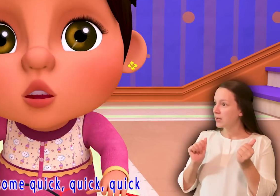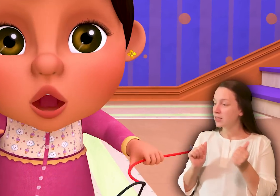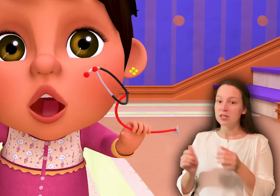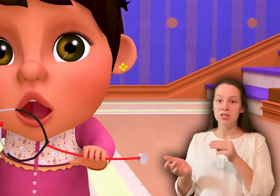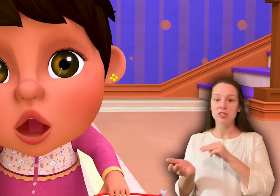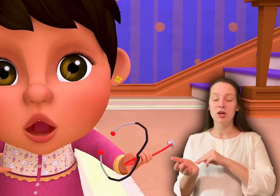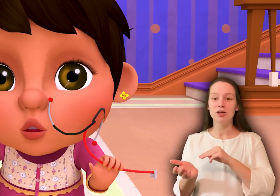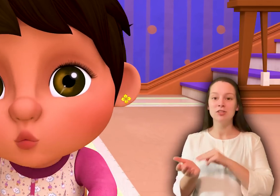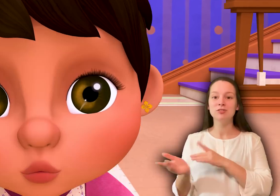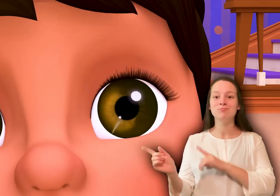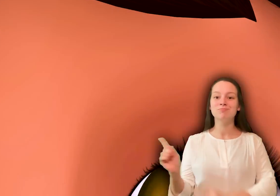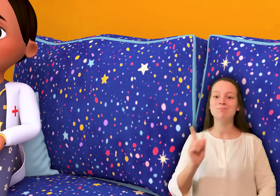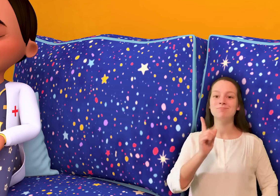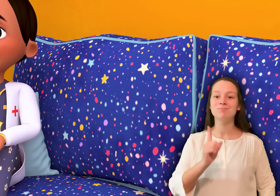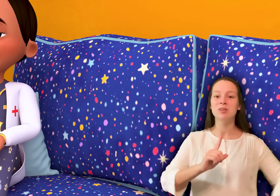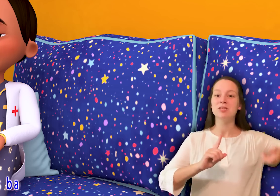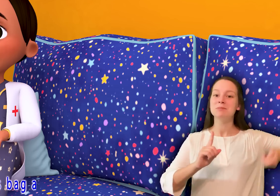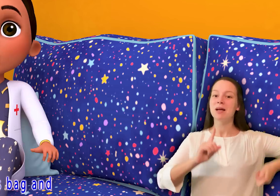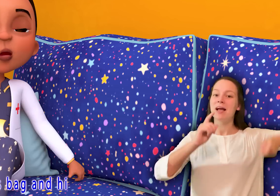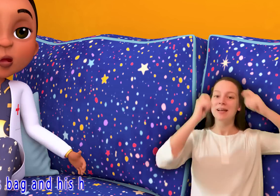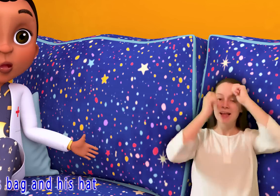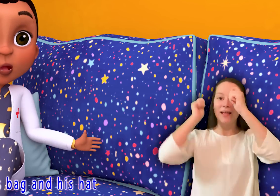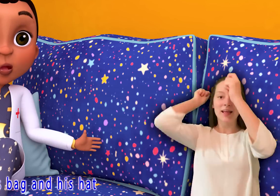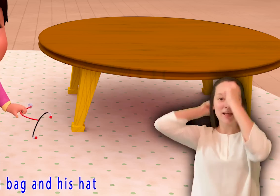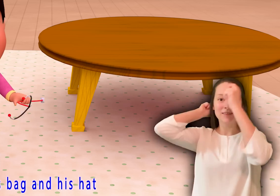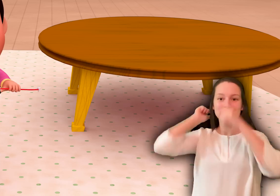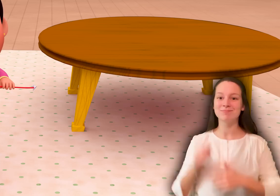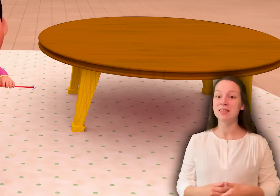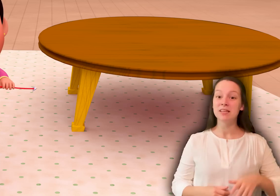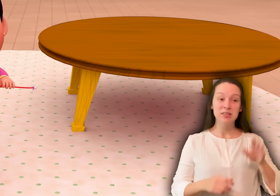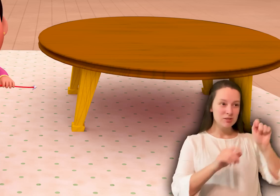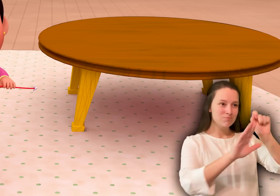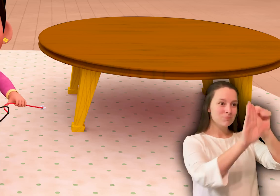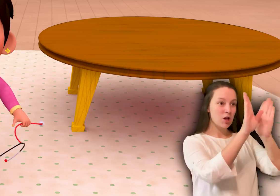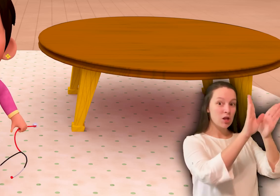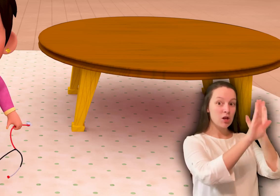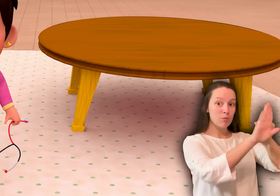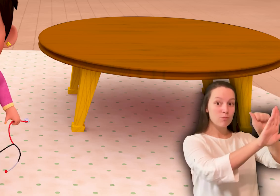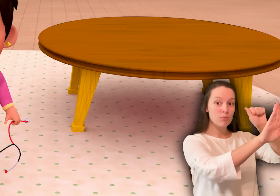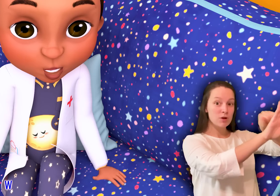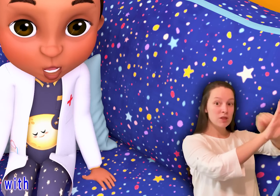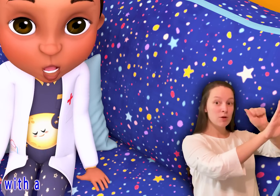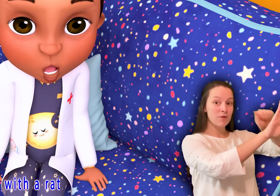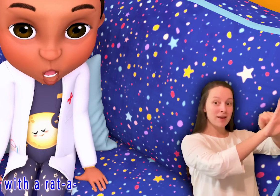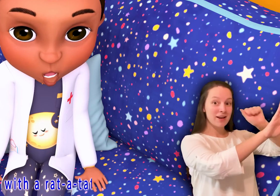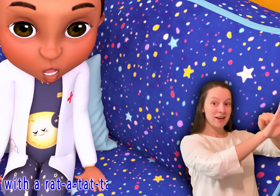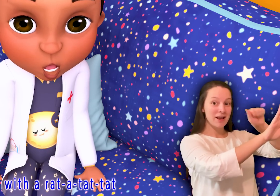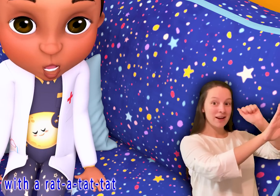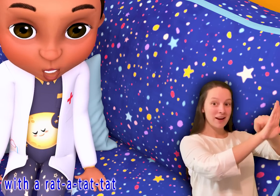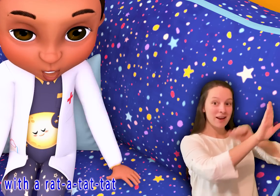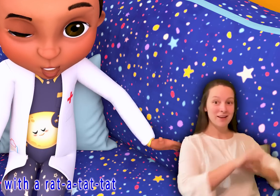quick quick the doctor came with his bag and his hat and he knocked on the door door with